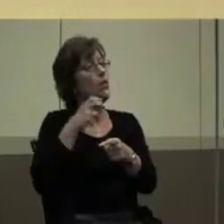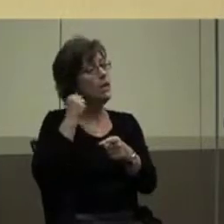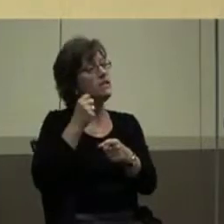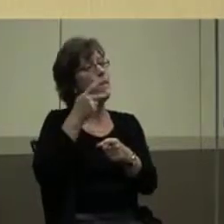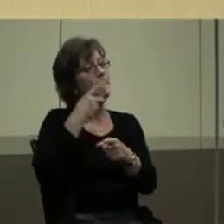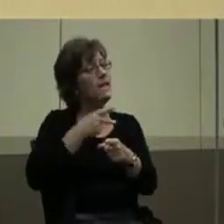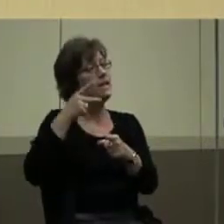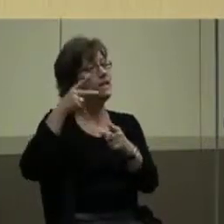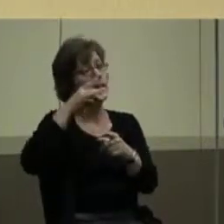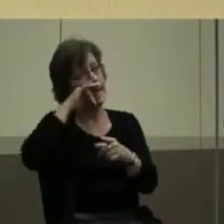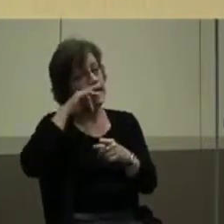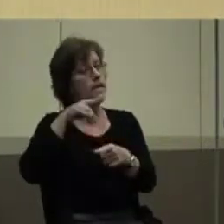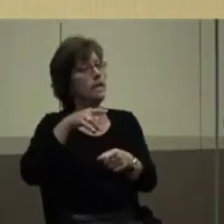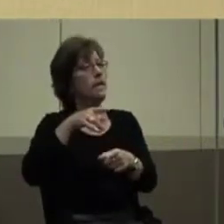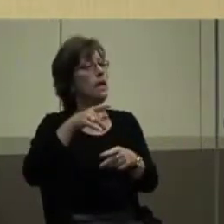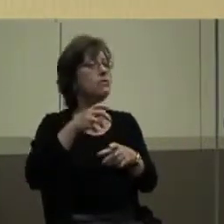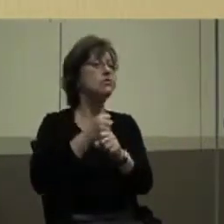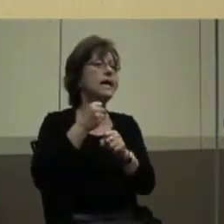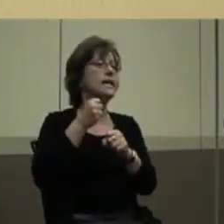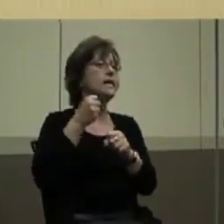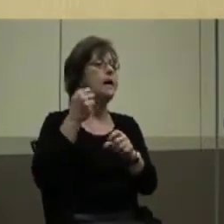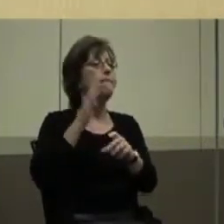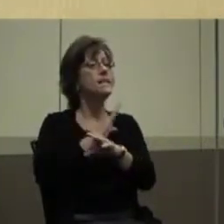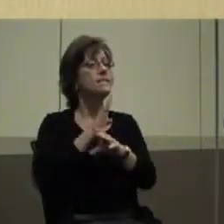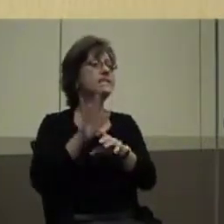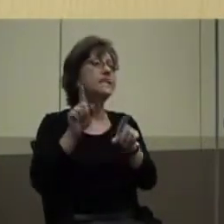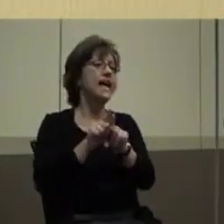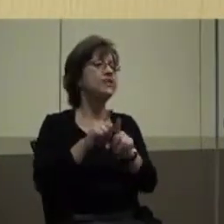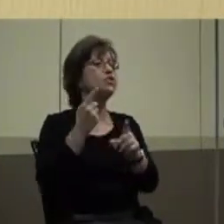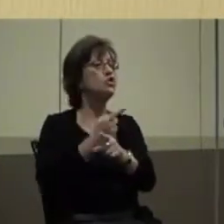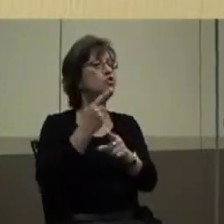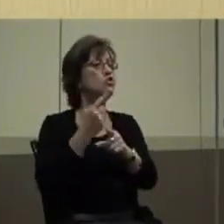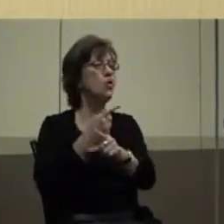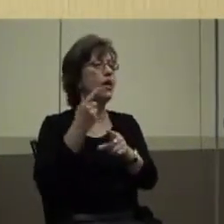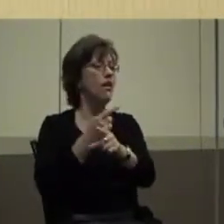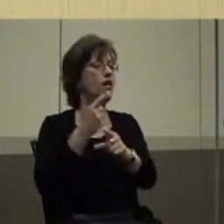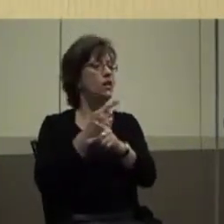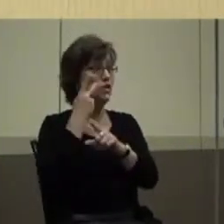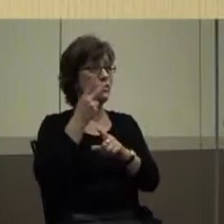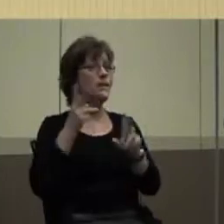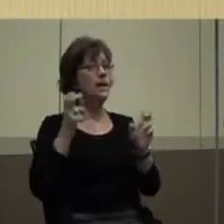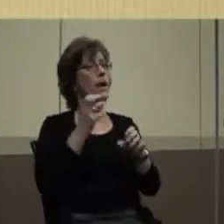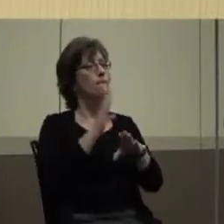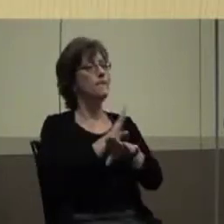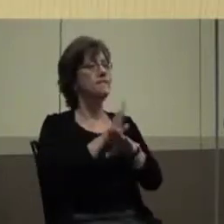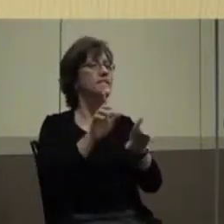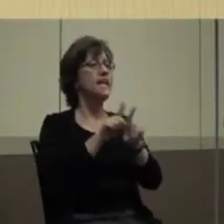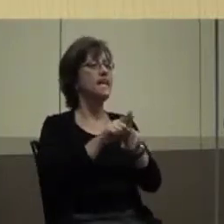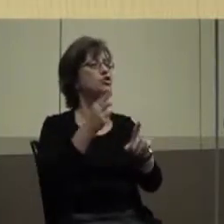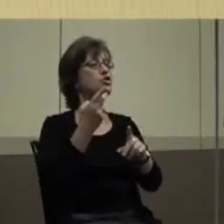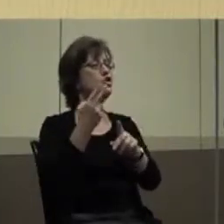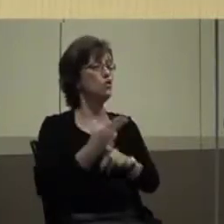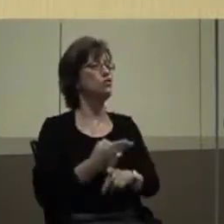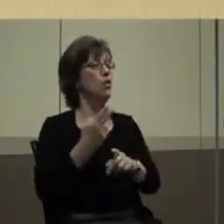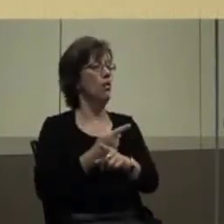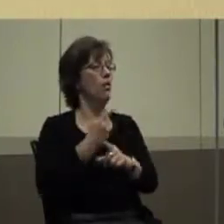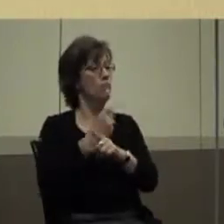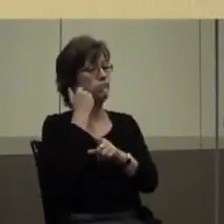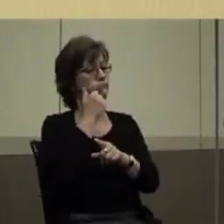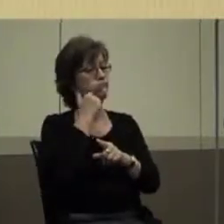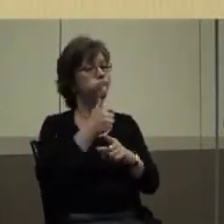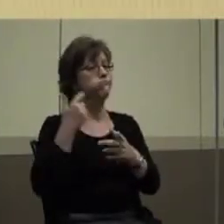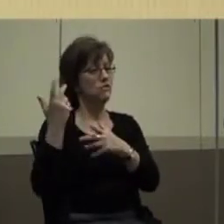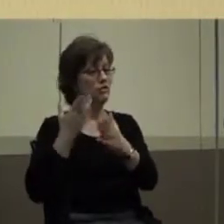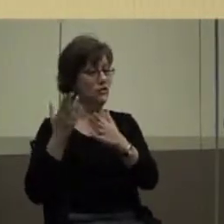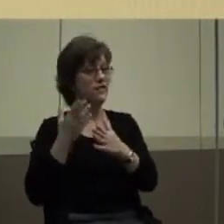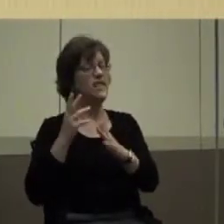was getting business as usual. And you're going to see business or services as usual in this videotape later on. He does have, in